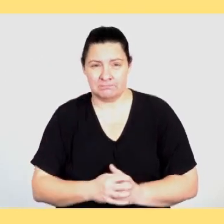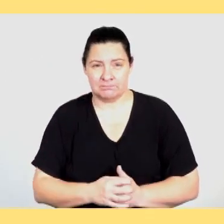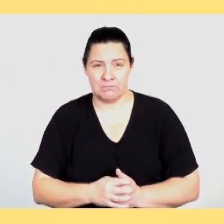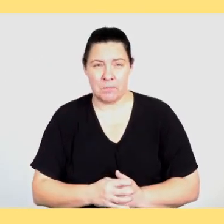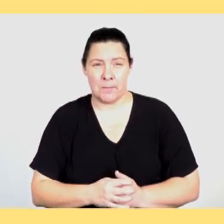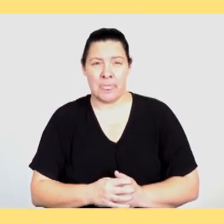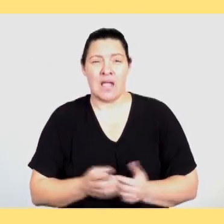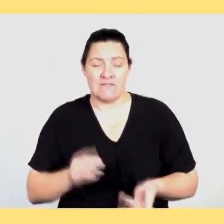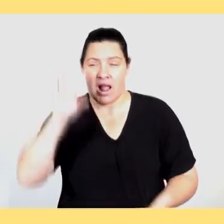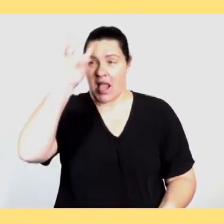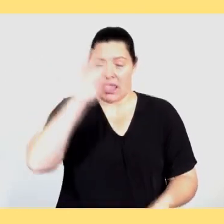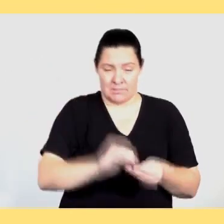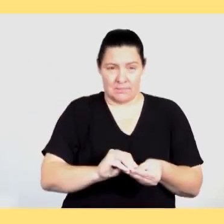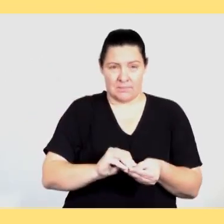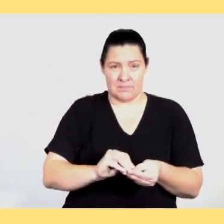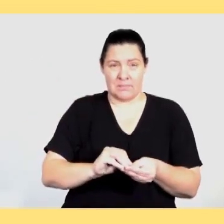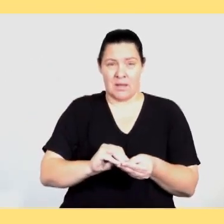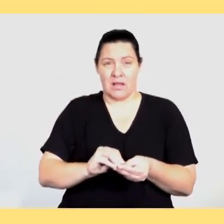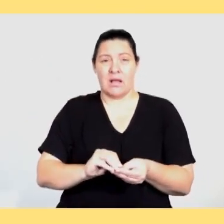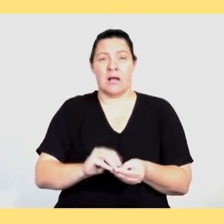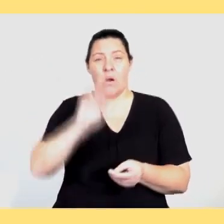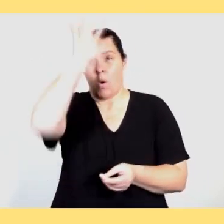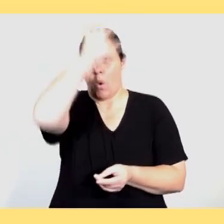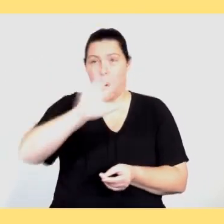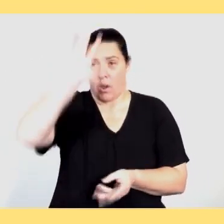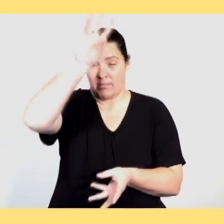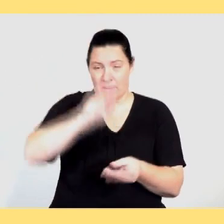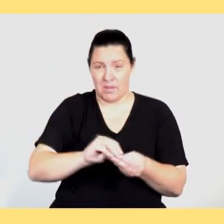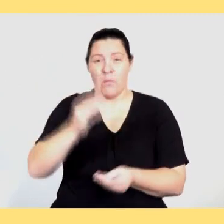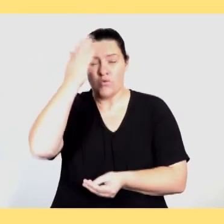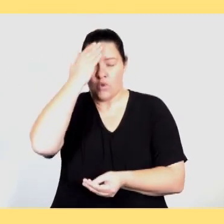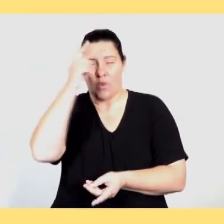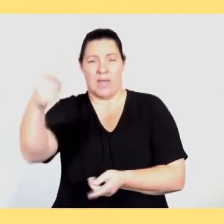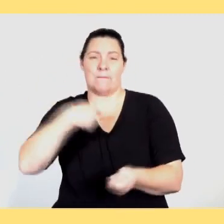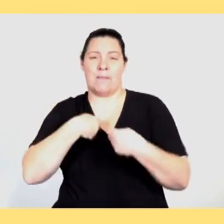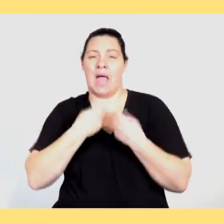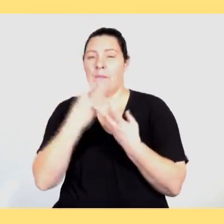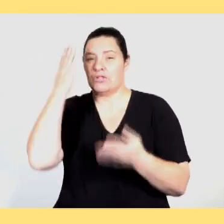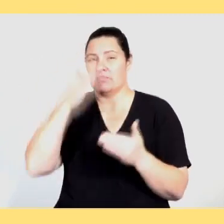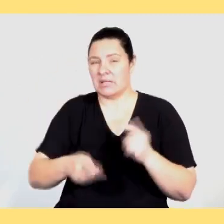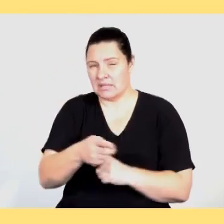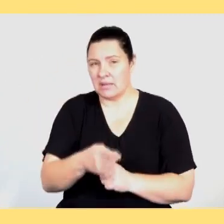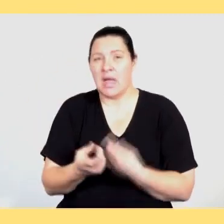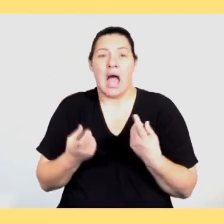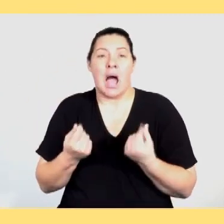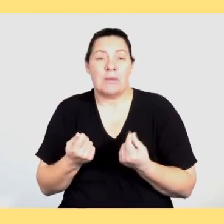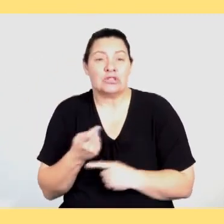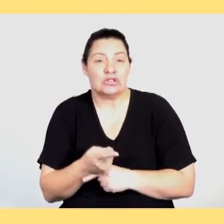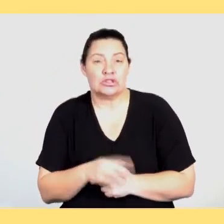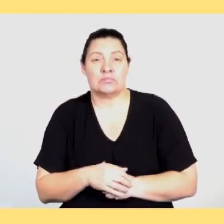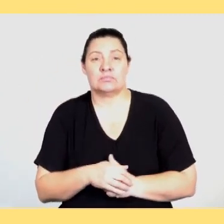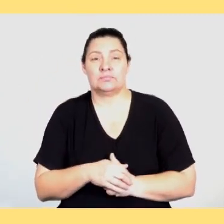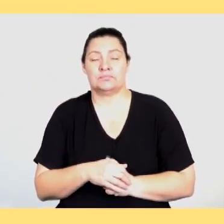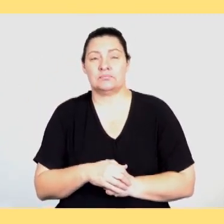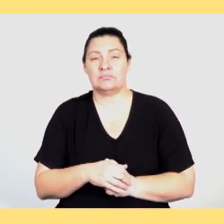35,140. And then when you add up these figures, you are adding everything up, it should give you an amount